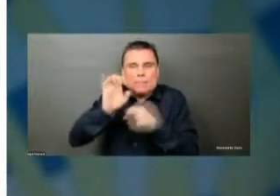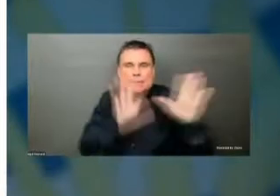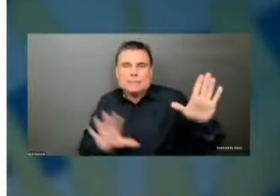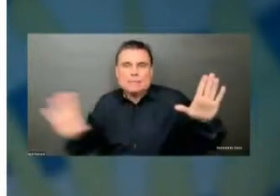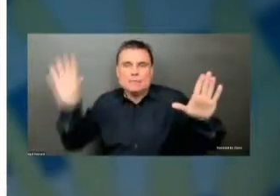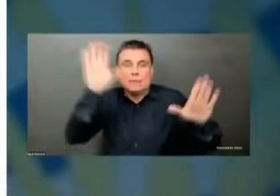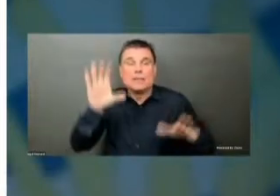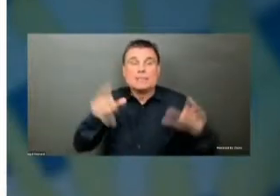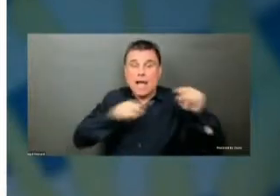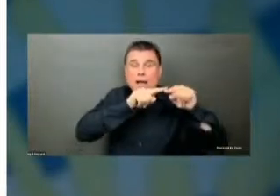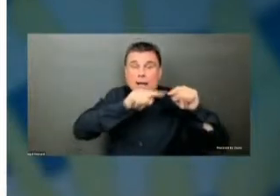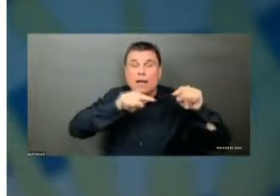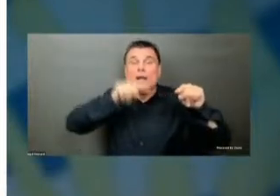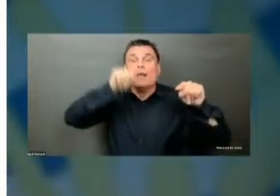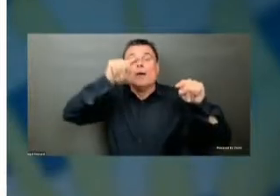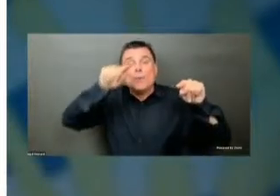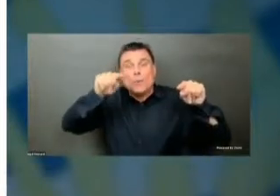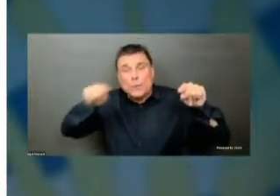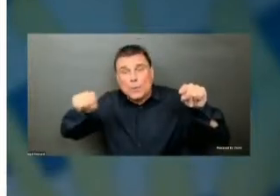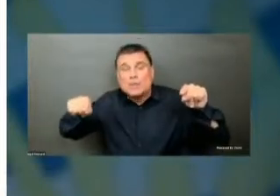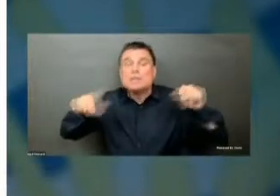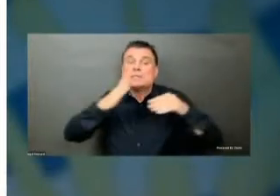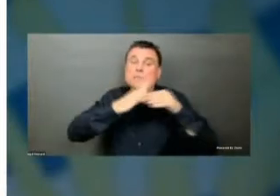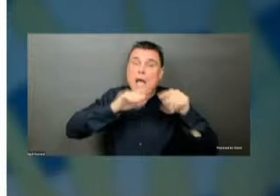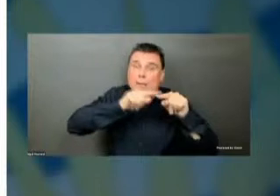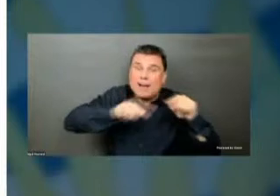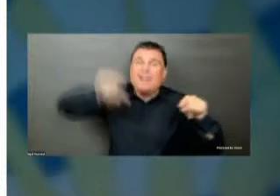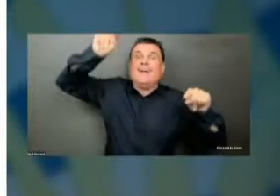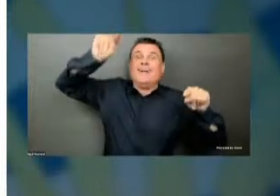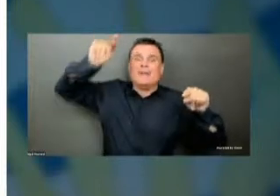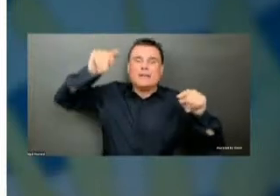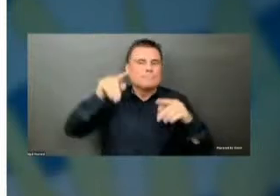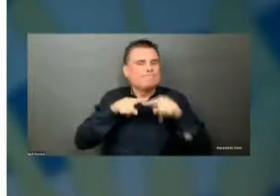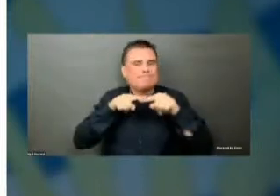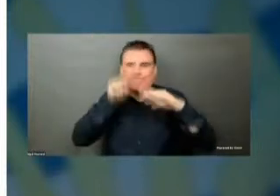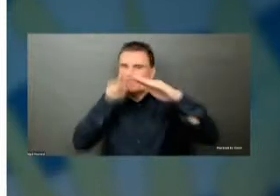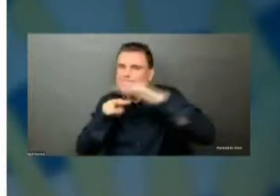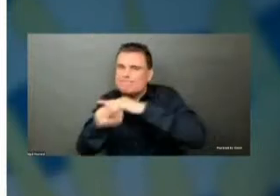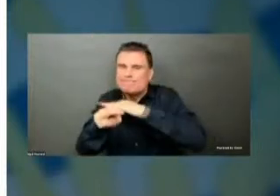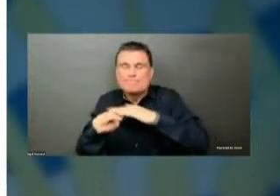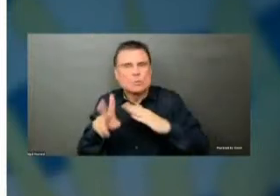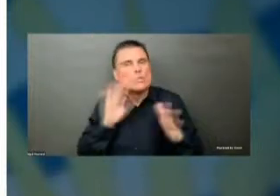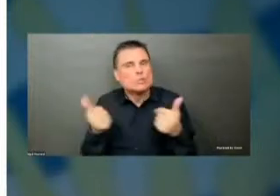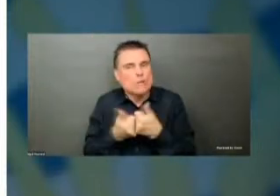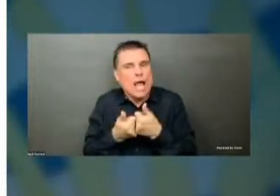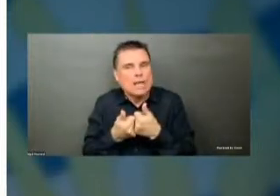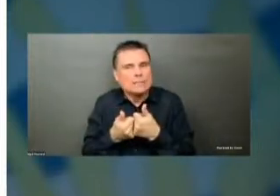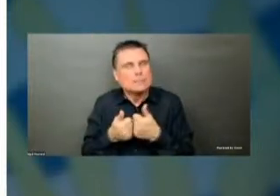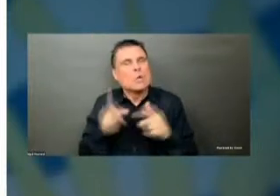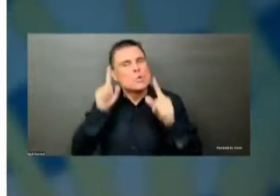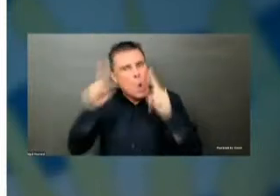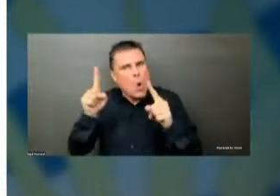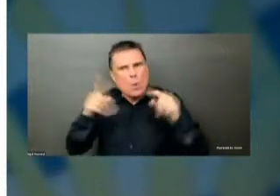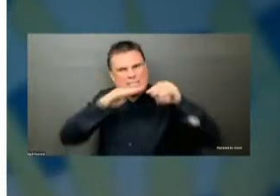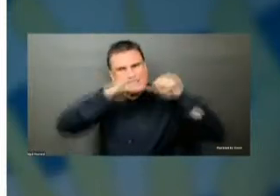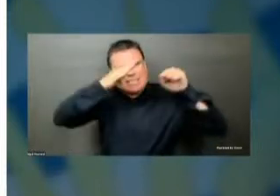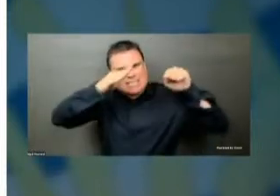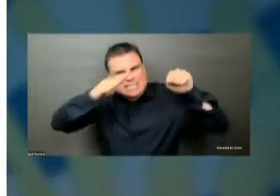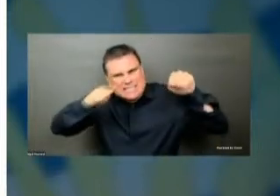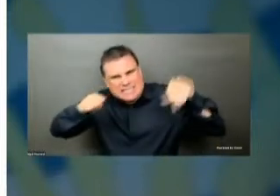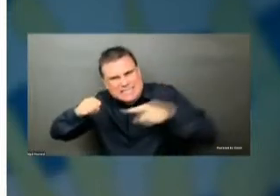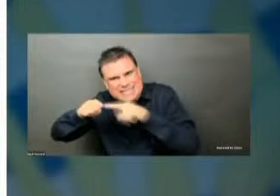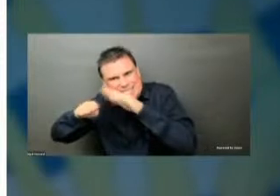challenge is maintaining this. We do not need or want to see rapid inflections, and that